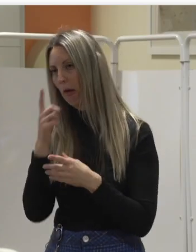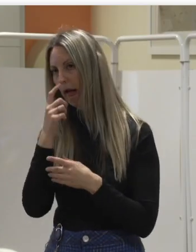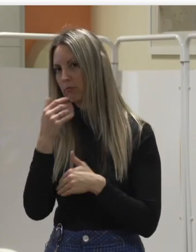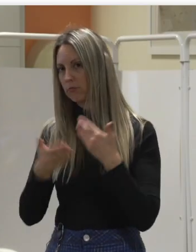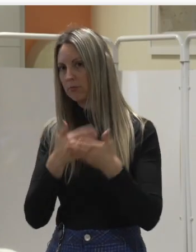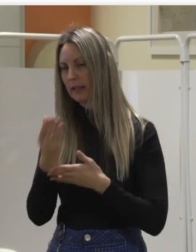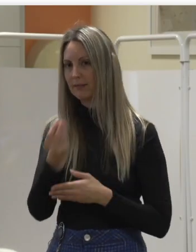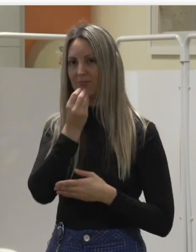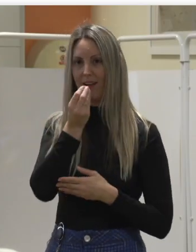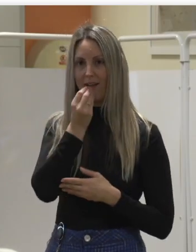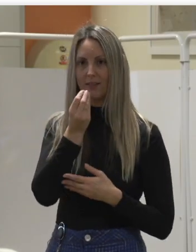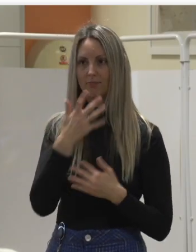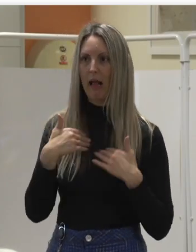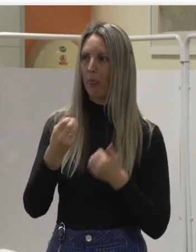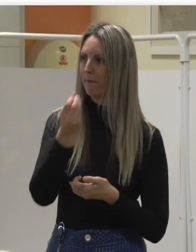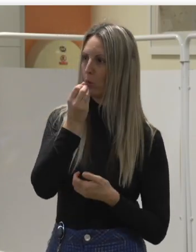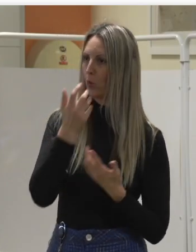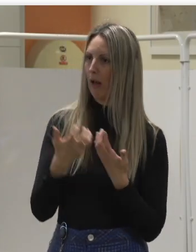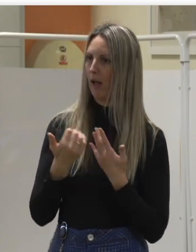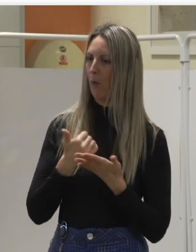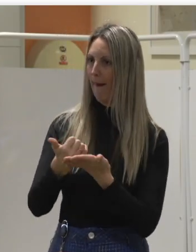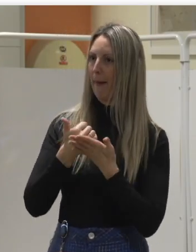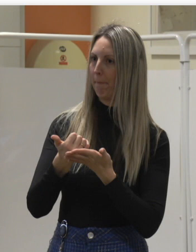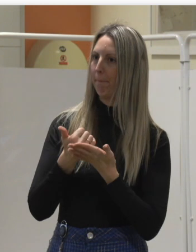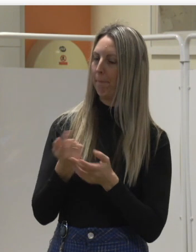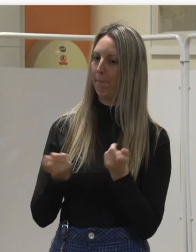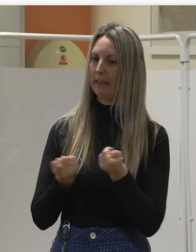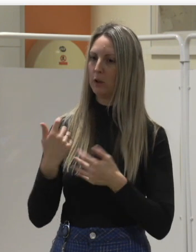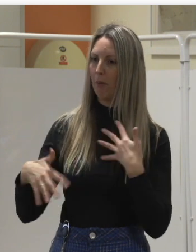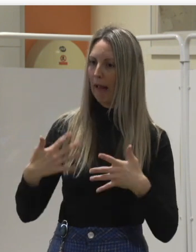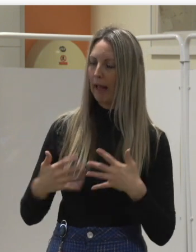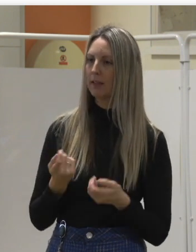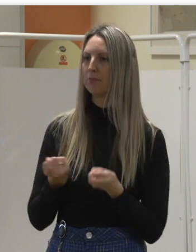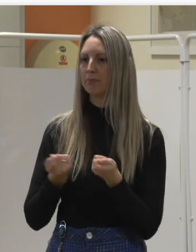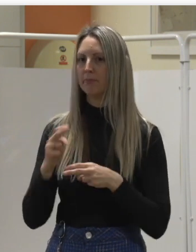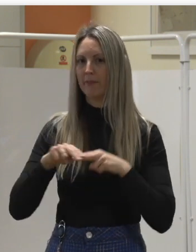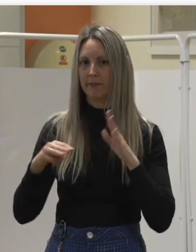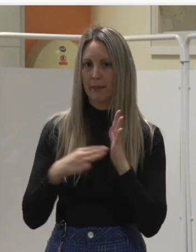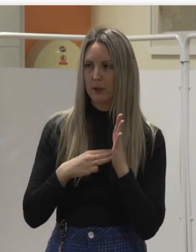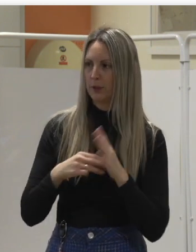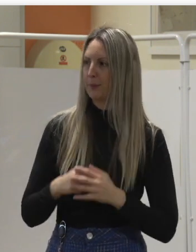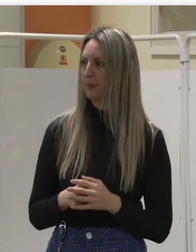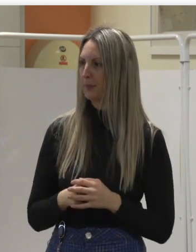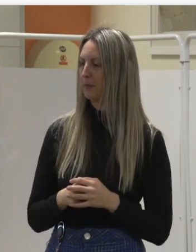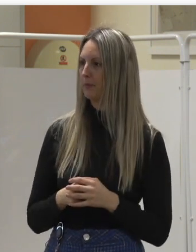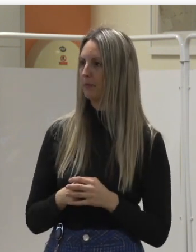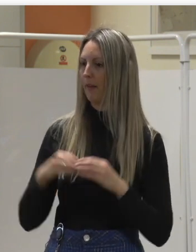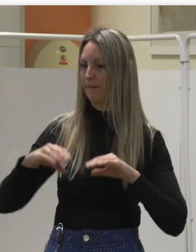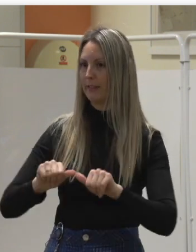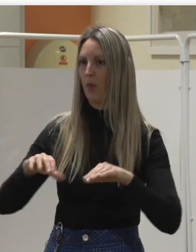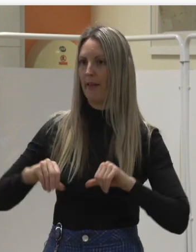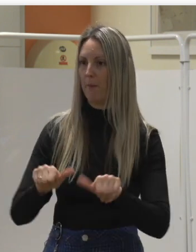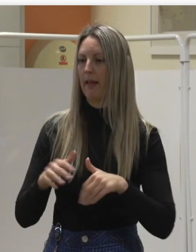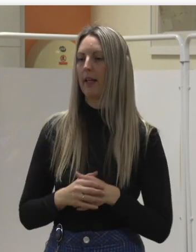and understanding the mechanisms and various other aspects of management of fibromyalgia. Physiotherapy,